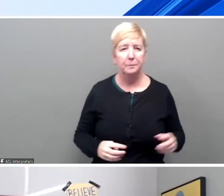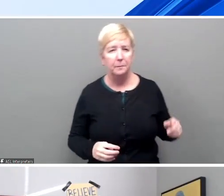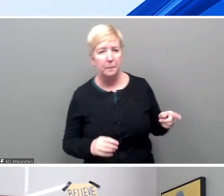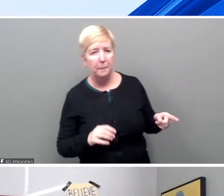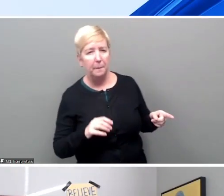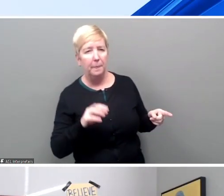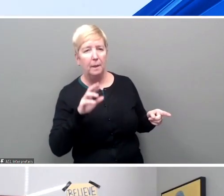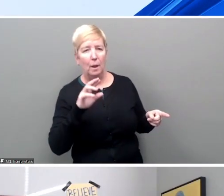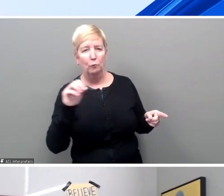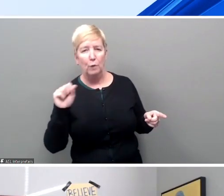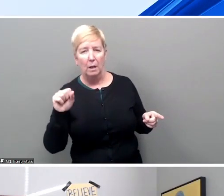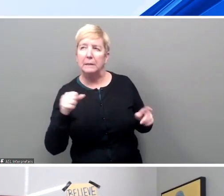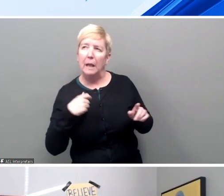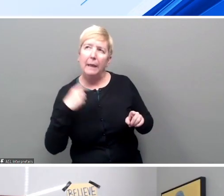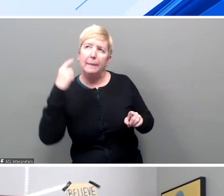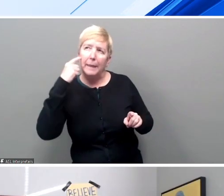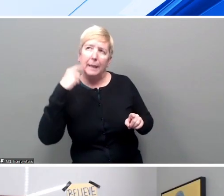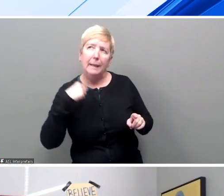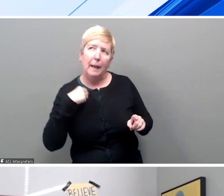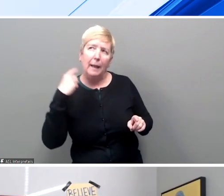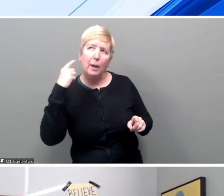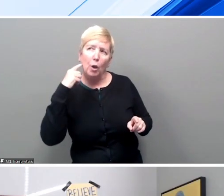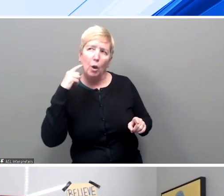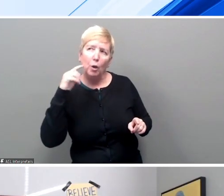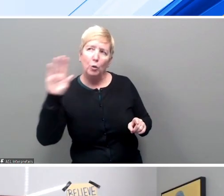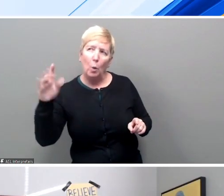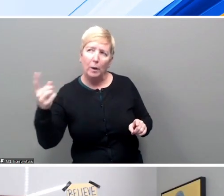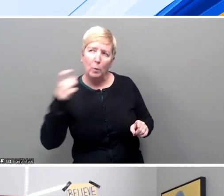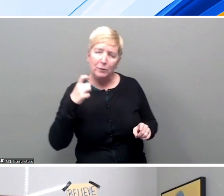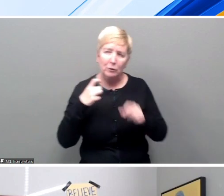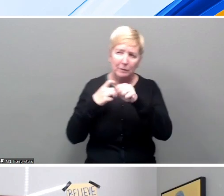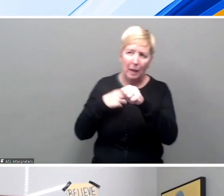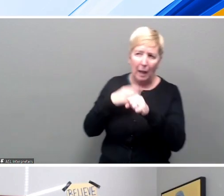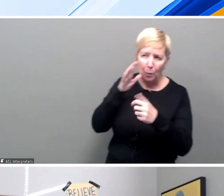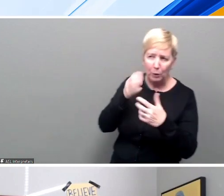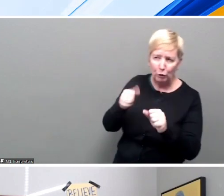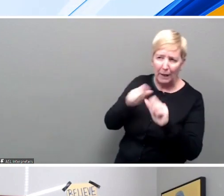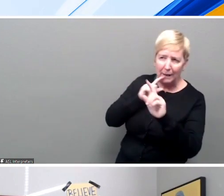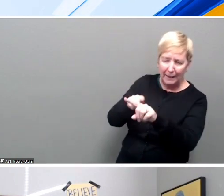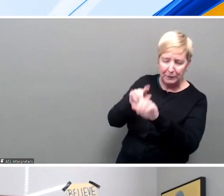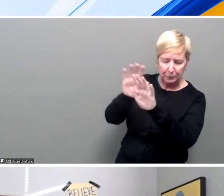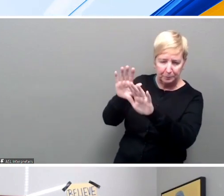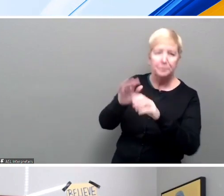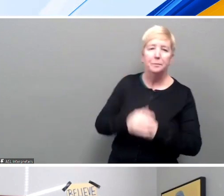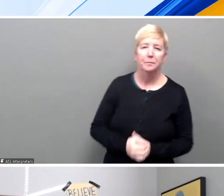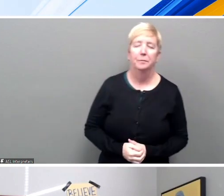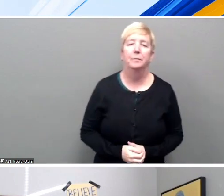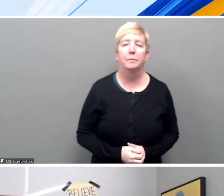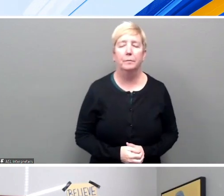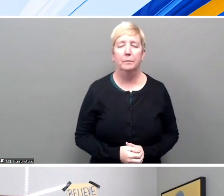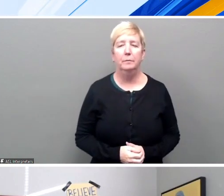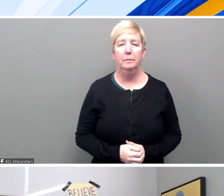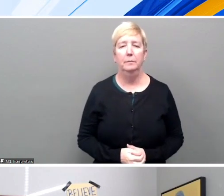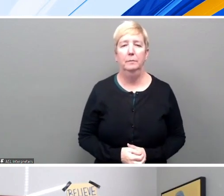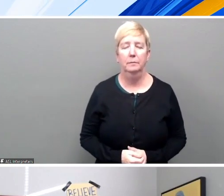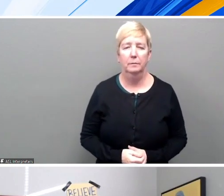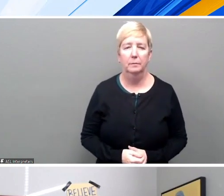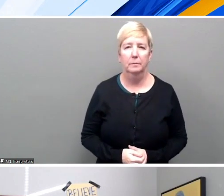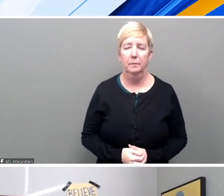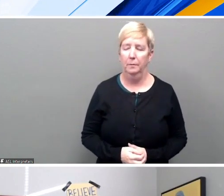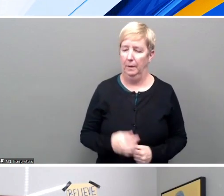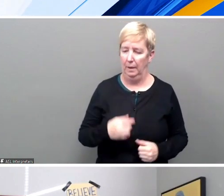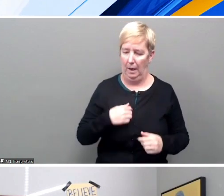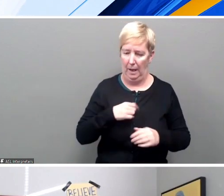original question, and I don't think that a vaccine